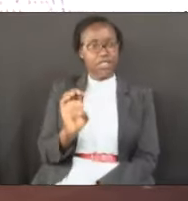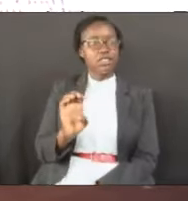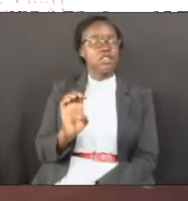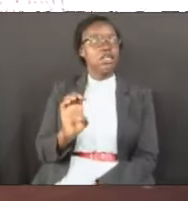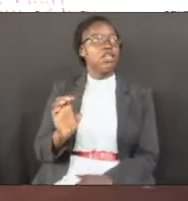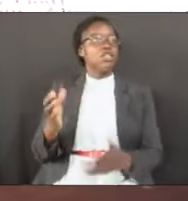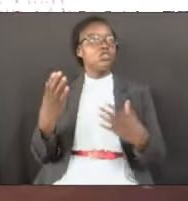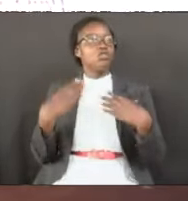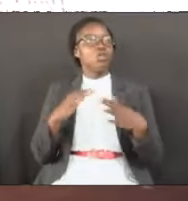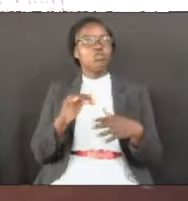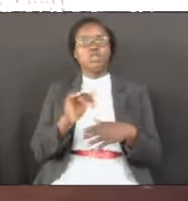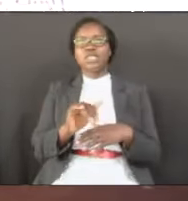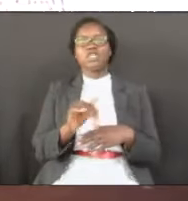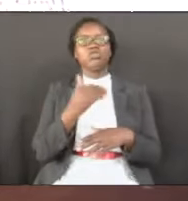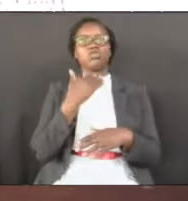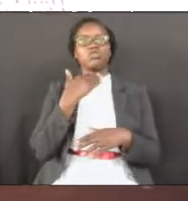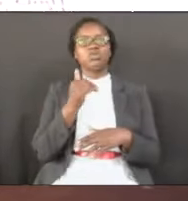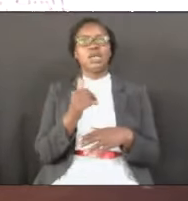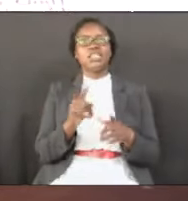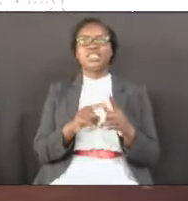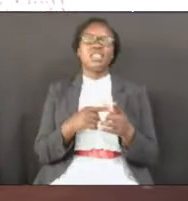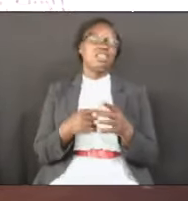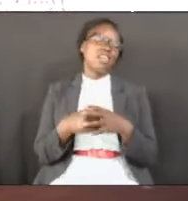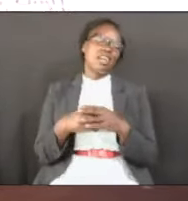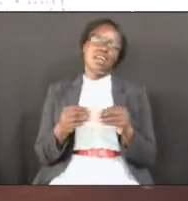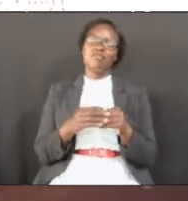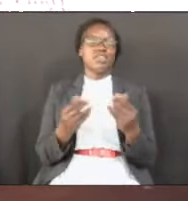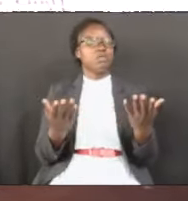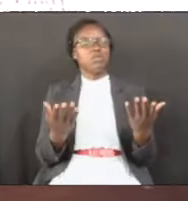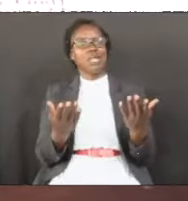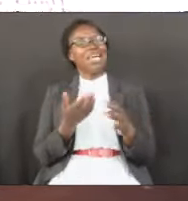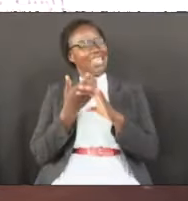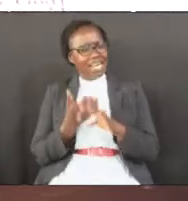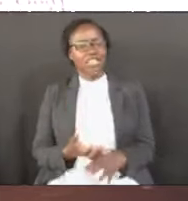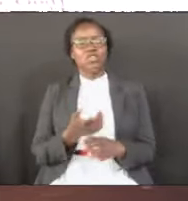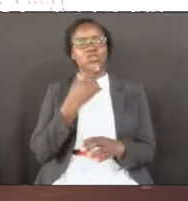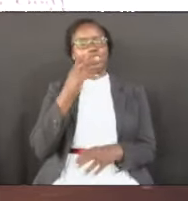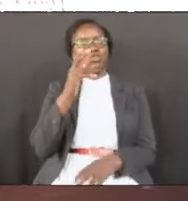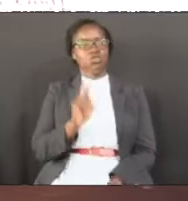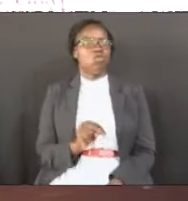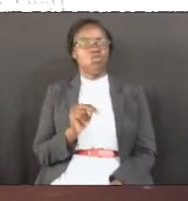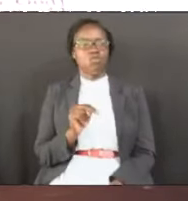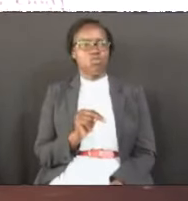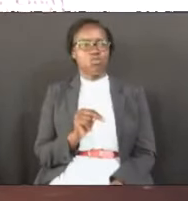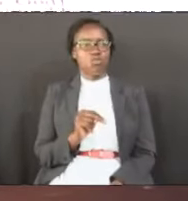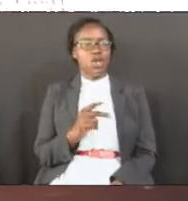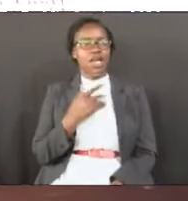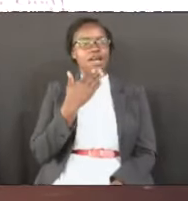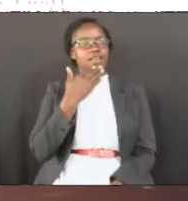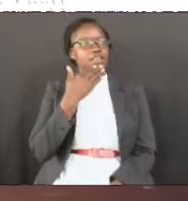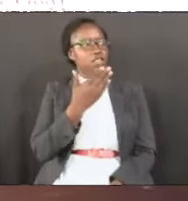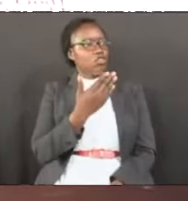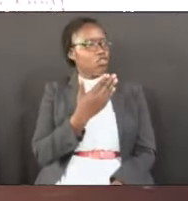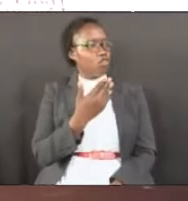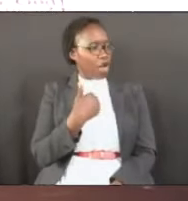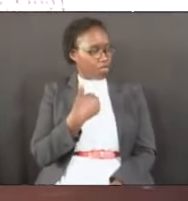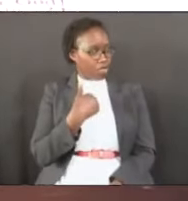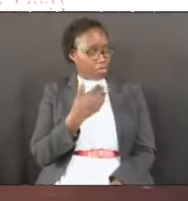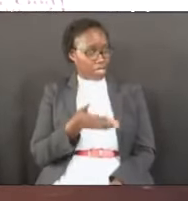people that you want, then it becomes very difficult for them to say no. Thank you, Sam, for having me here today.